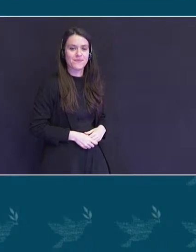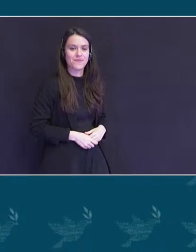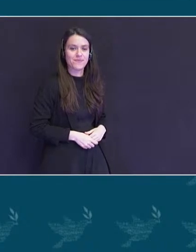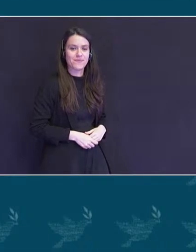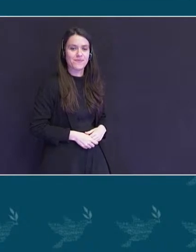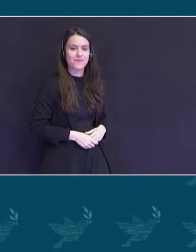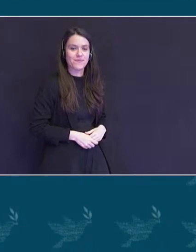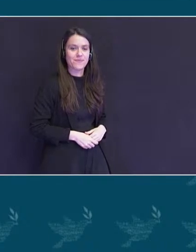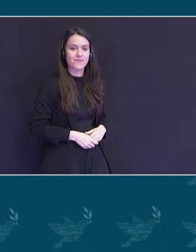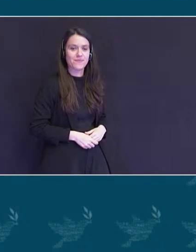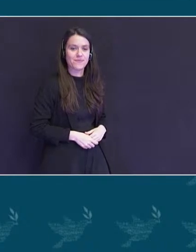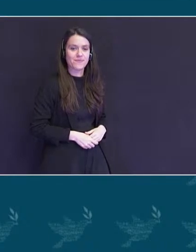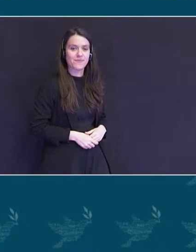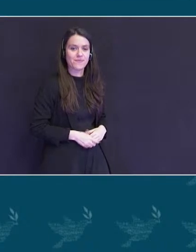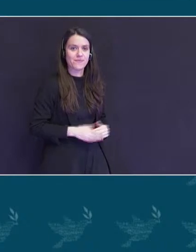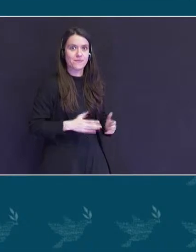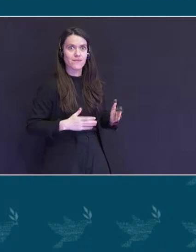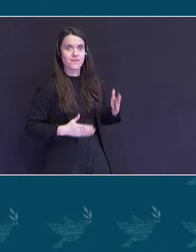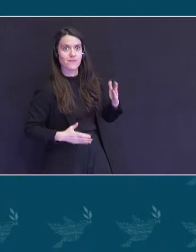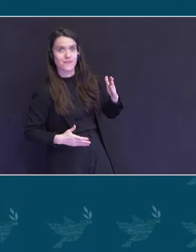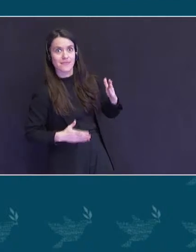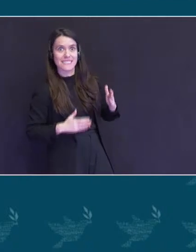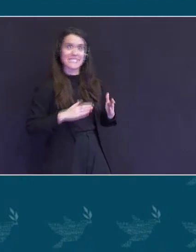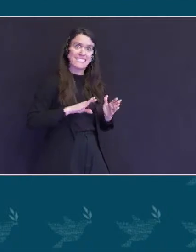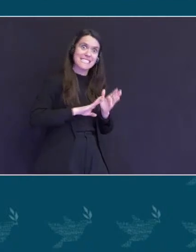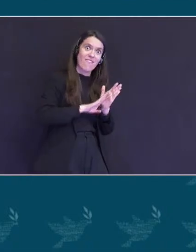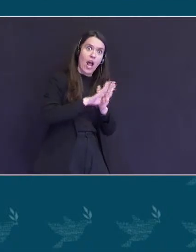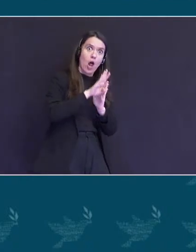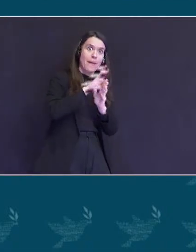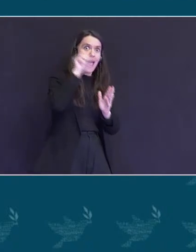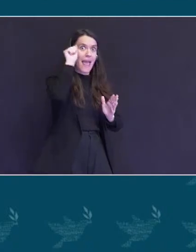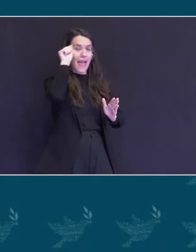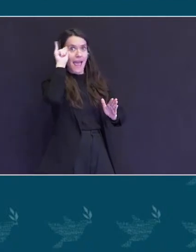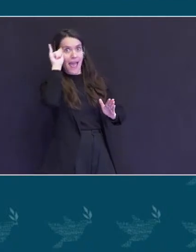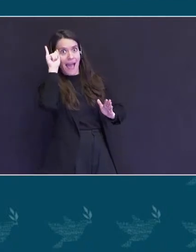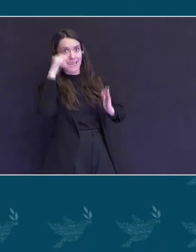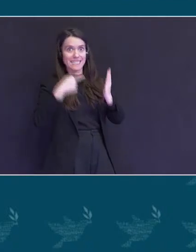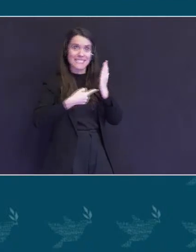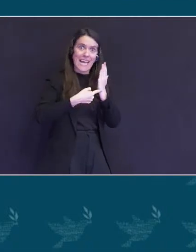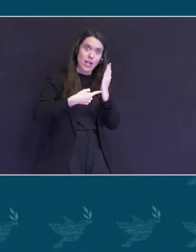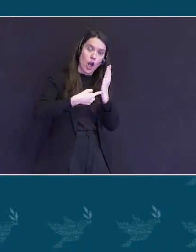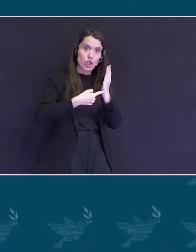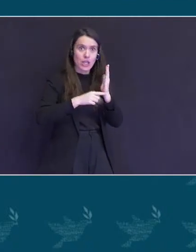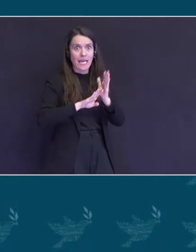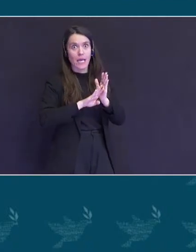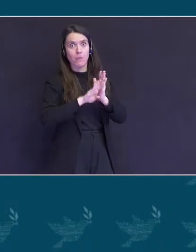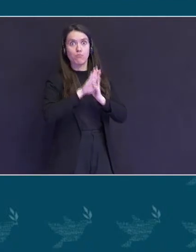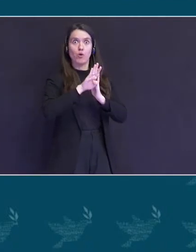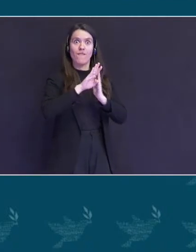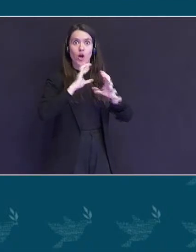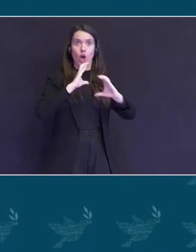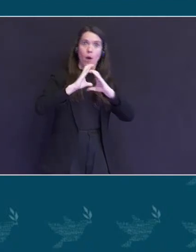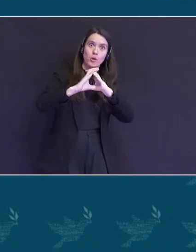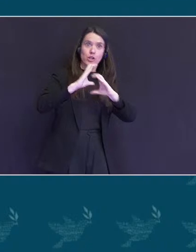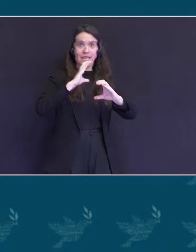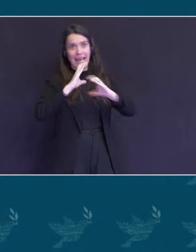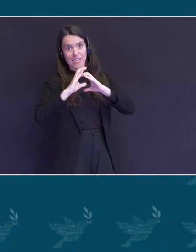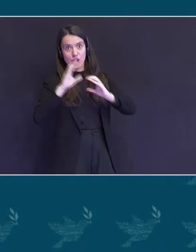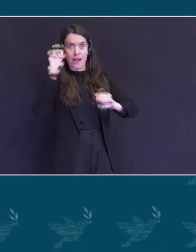We work on developing AI technologies and improving communication between humans and